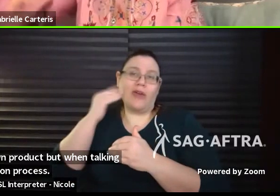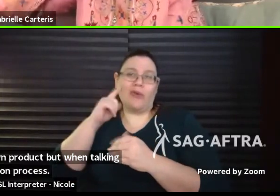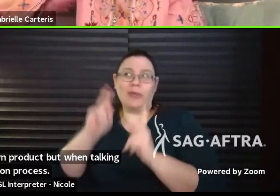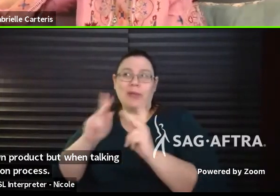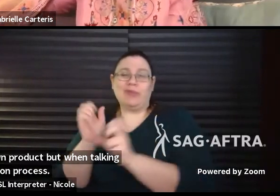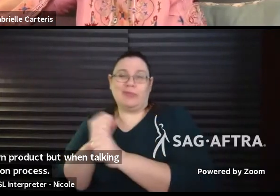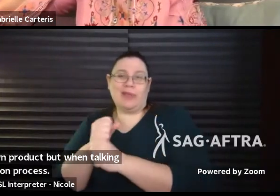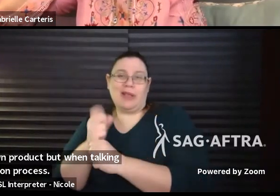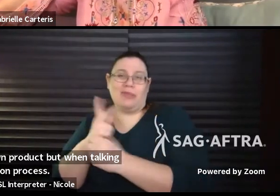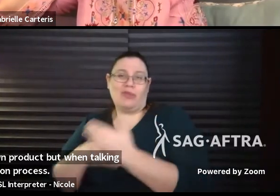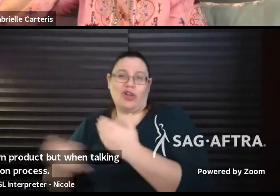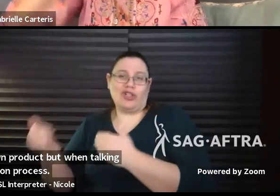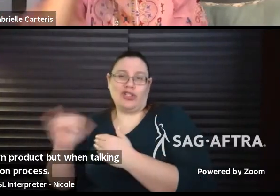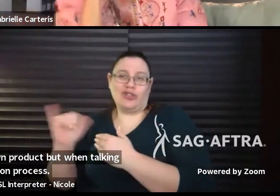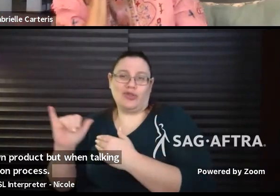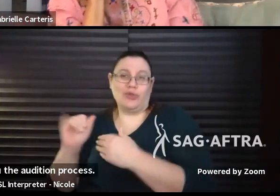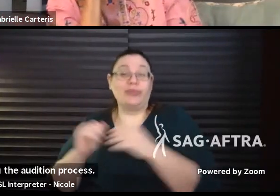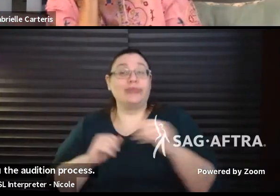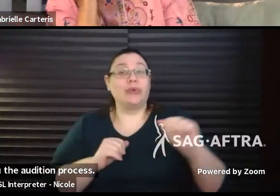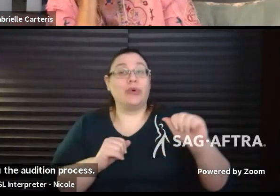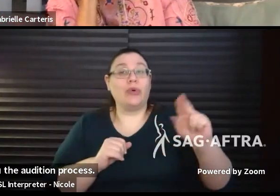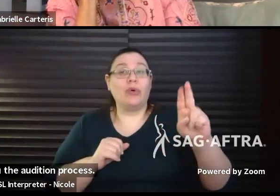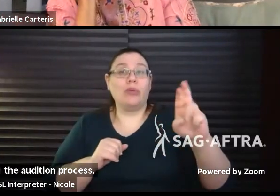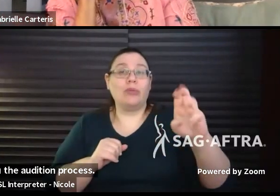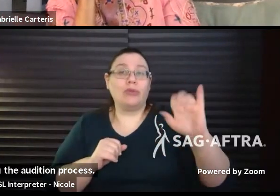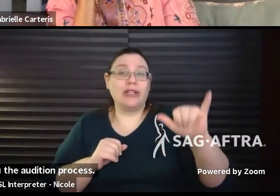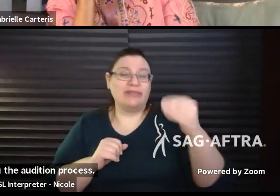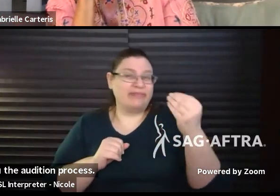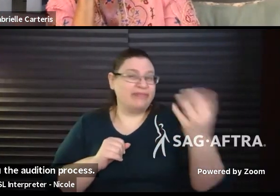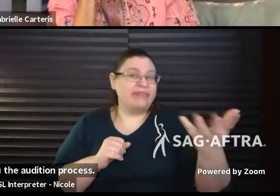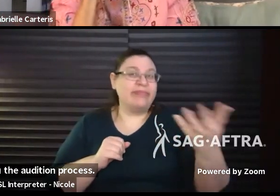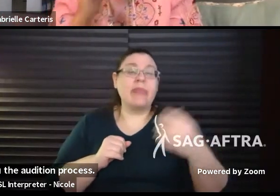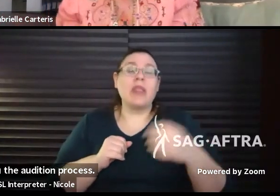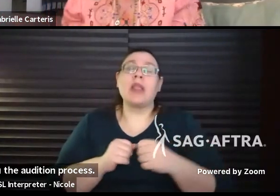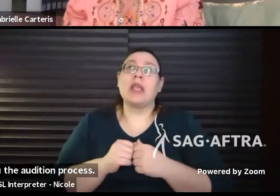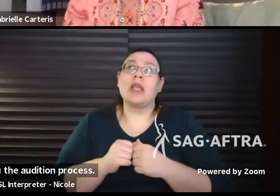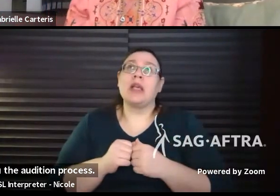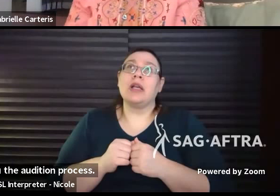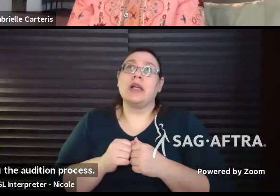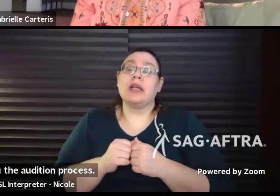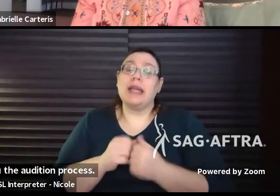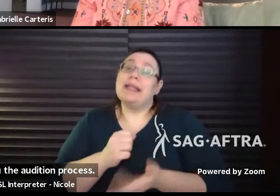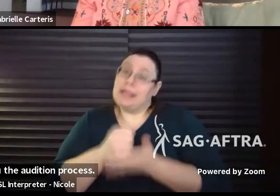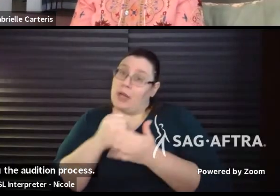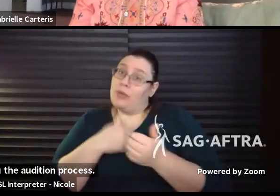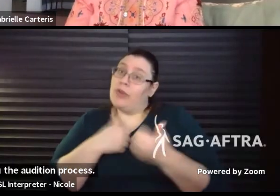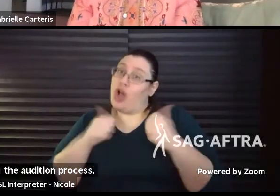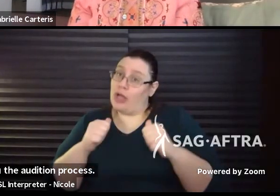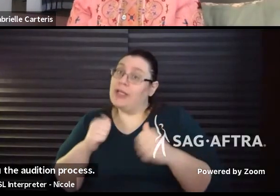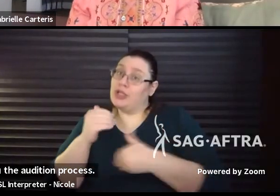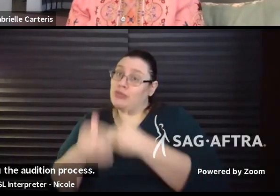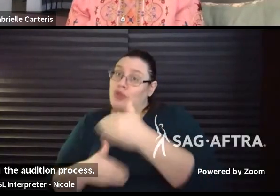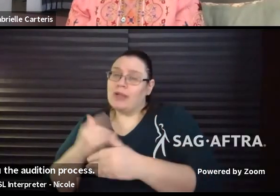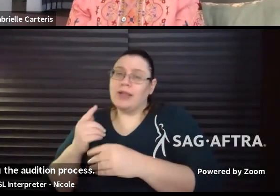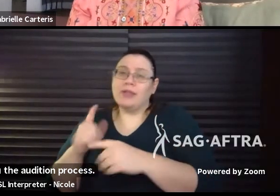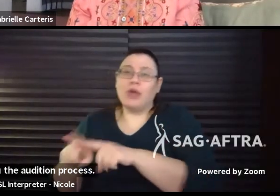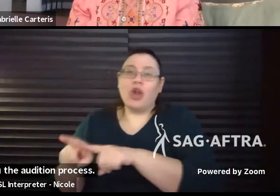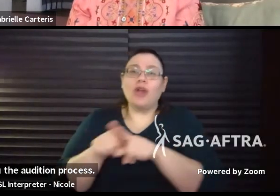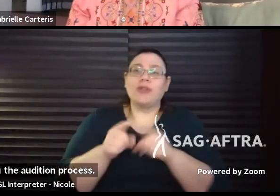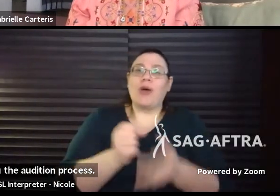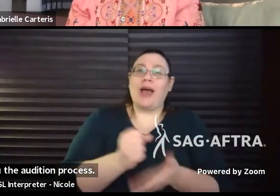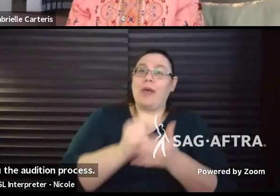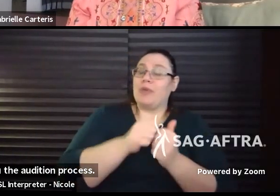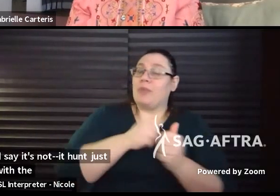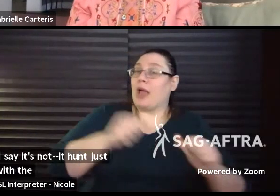projects. Well, I would say it's not just hasn't just helped me with the audition process, it's actually helped me with my performance